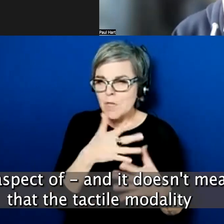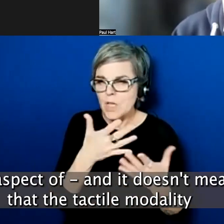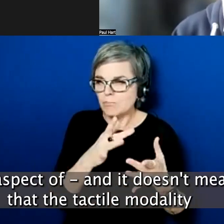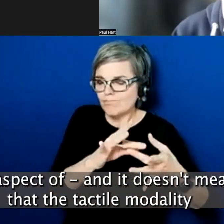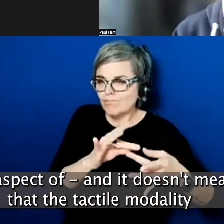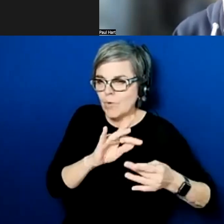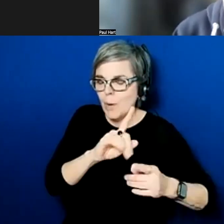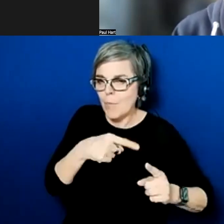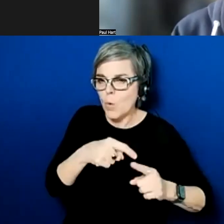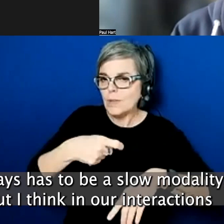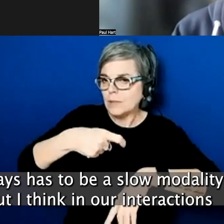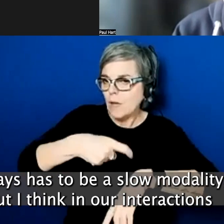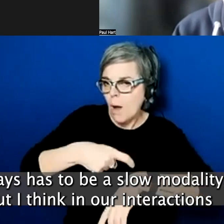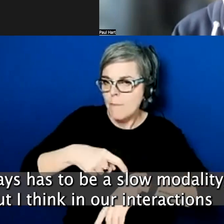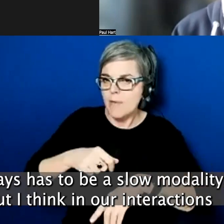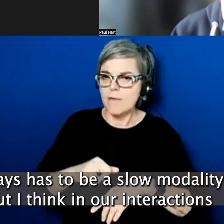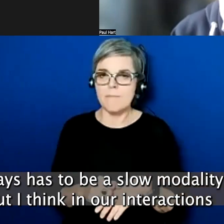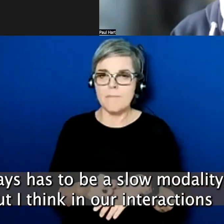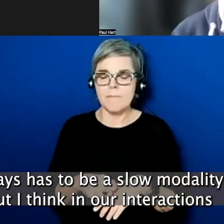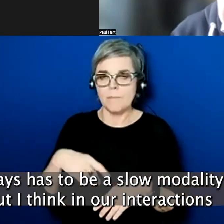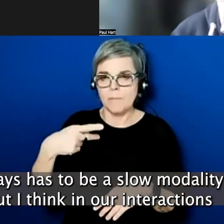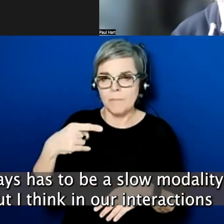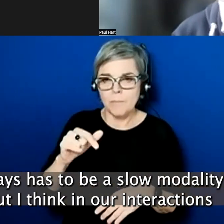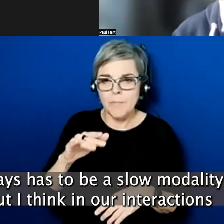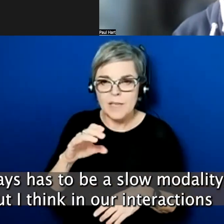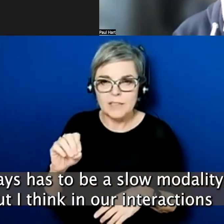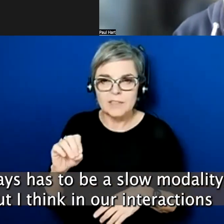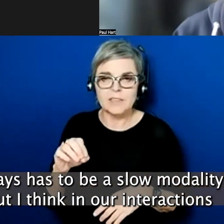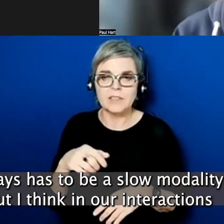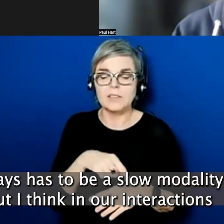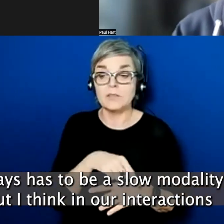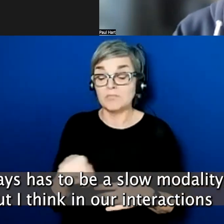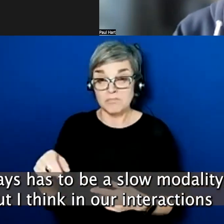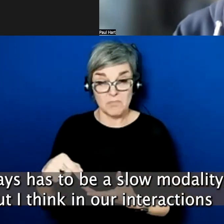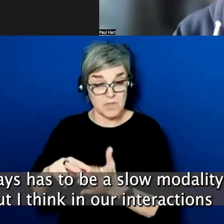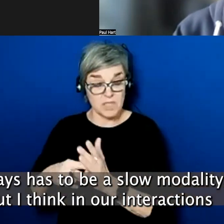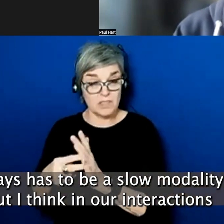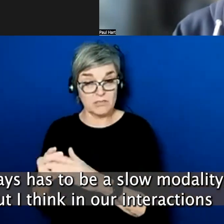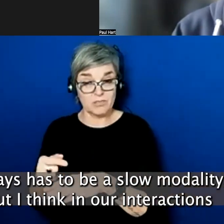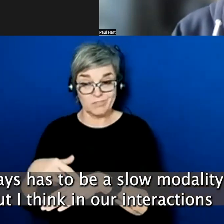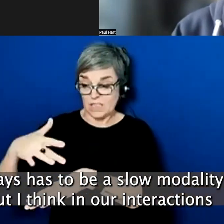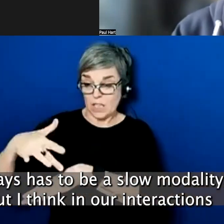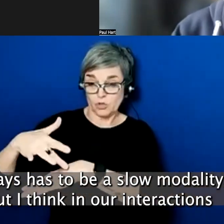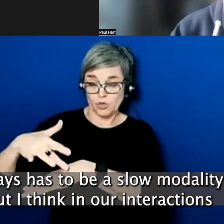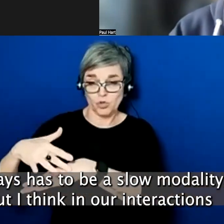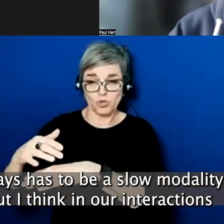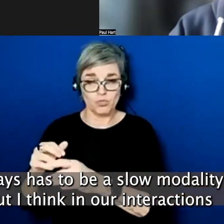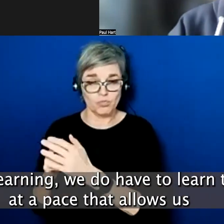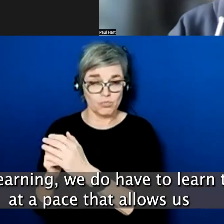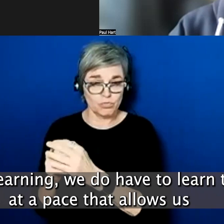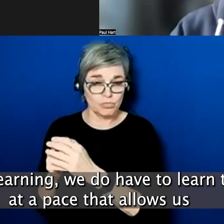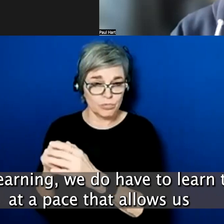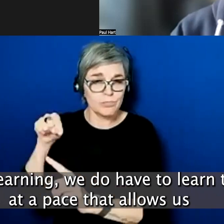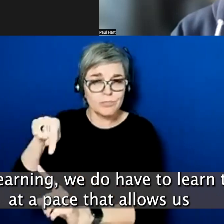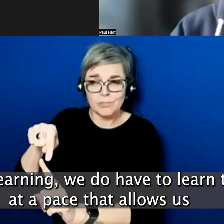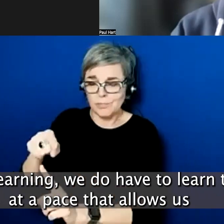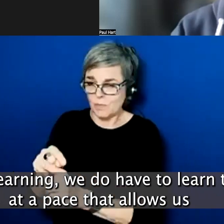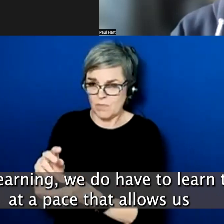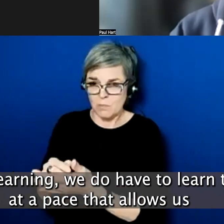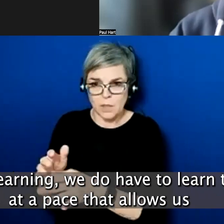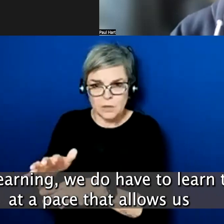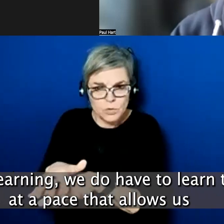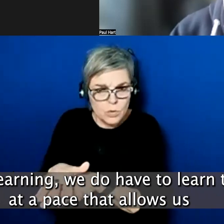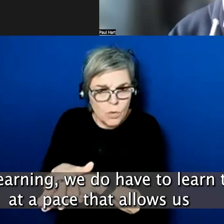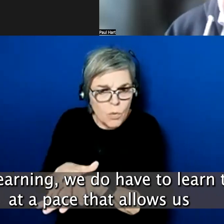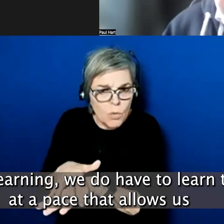tactile modality always has to be a slow modality, but I think in our interactions and in learning, we